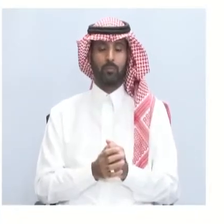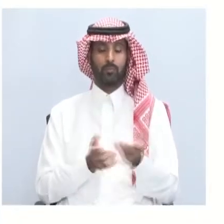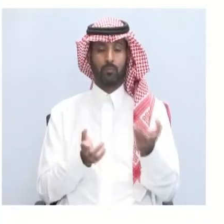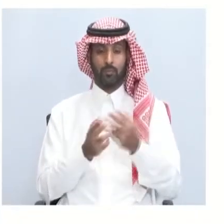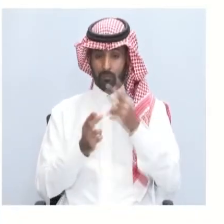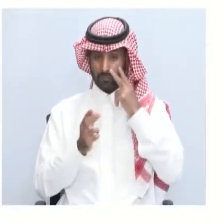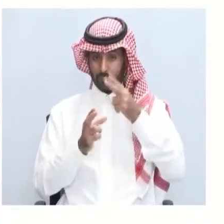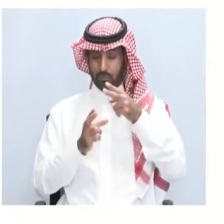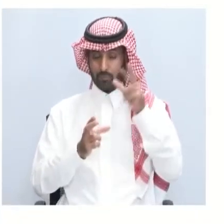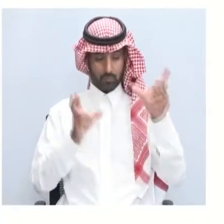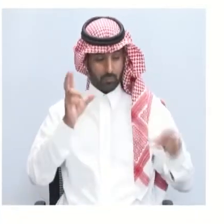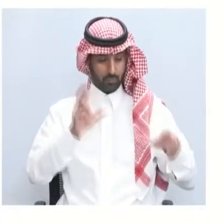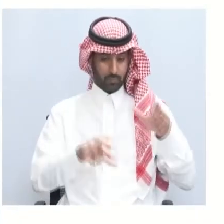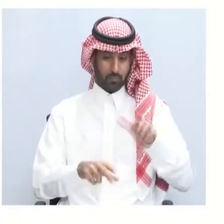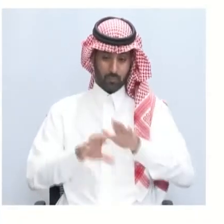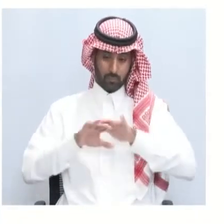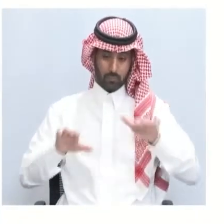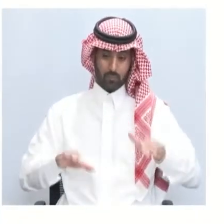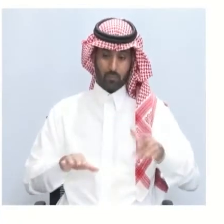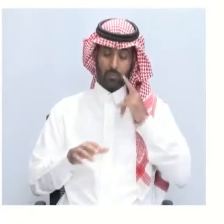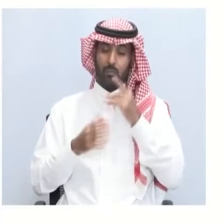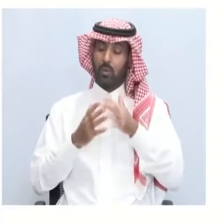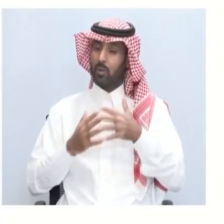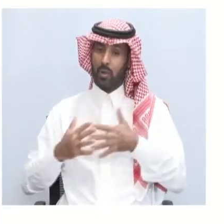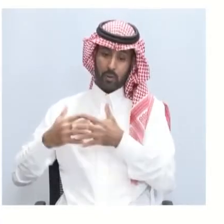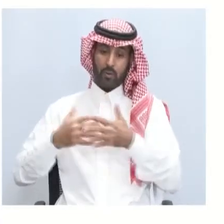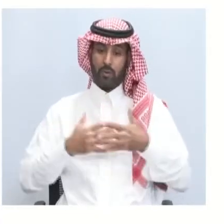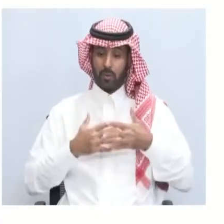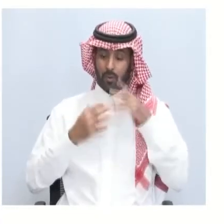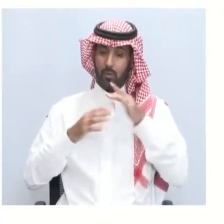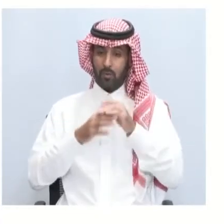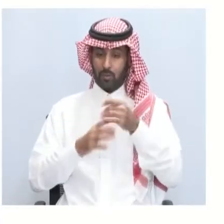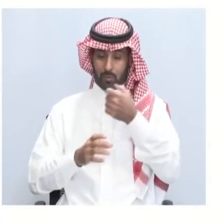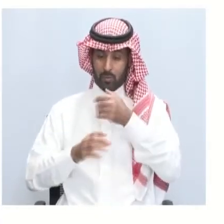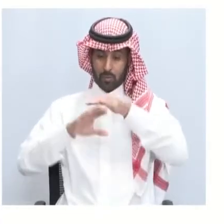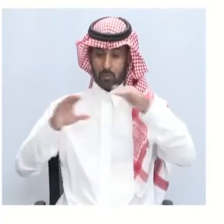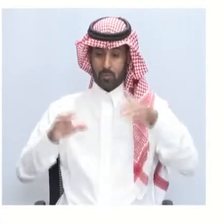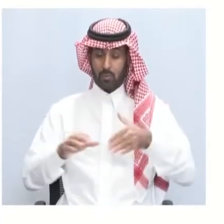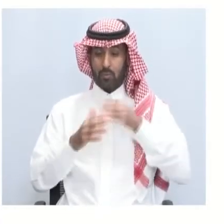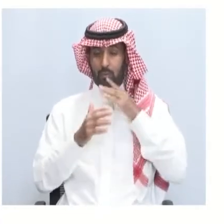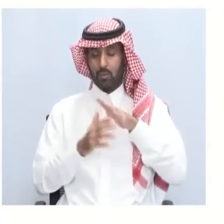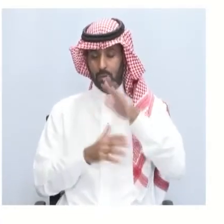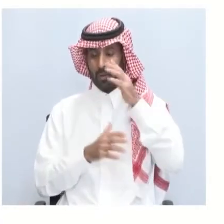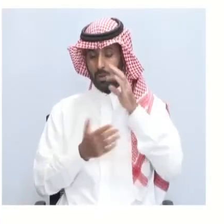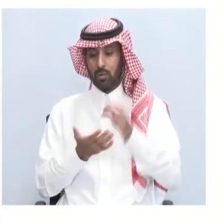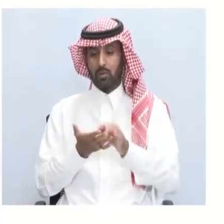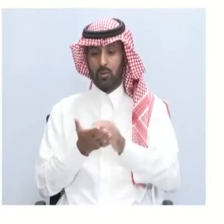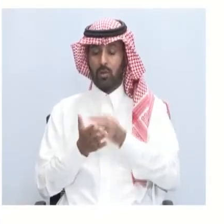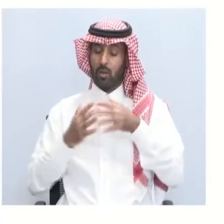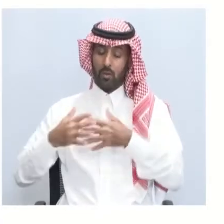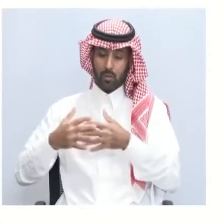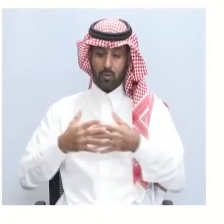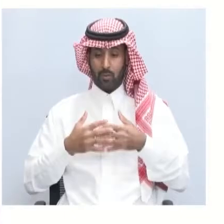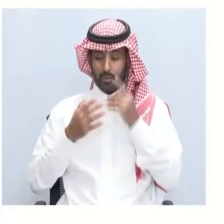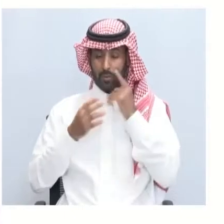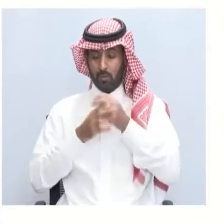of an audience is broadcasted in the United States, Central and South America, and parts of Europe. It's